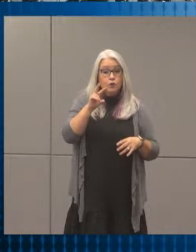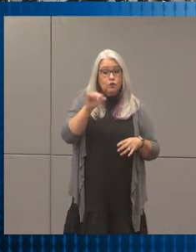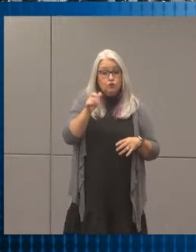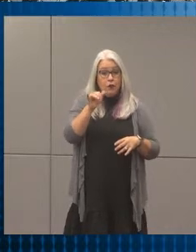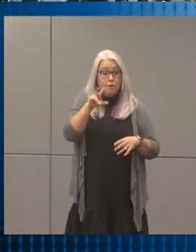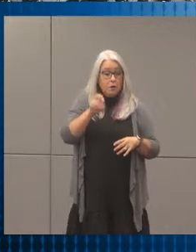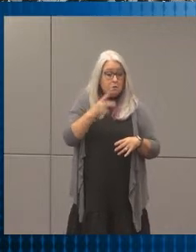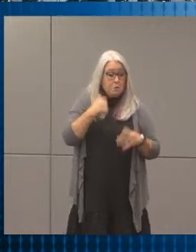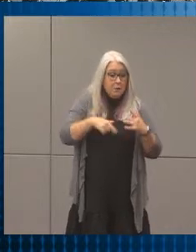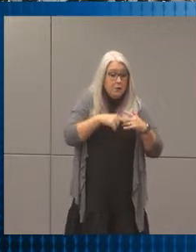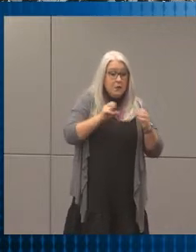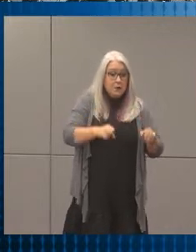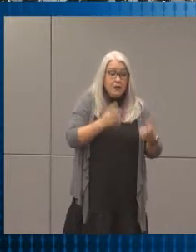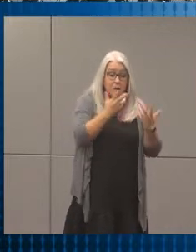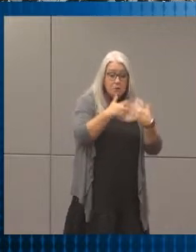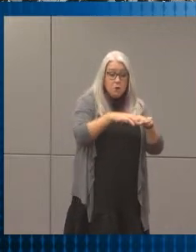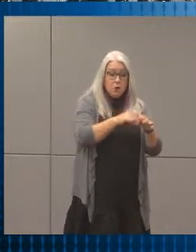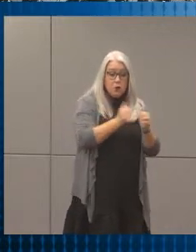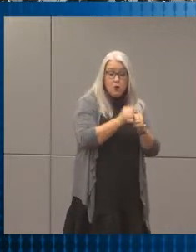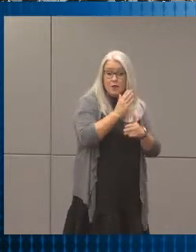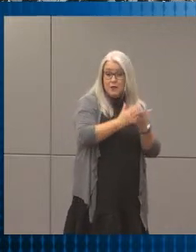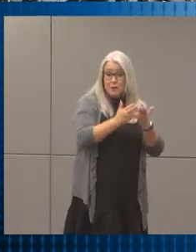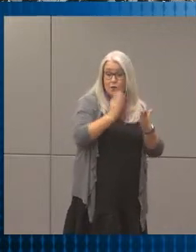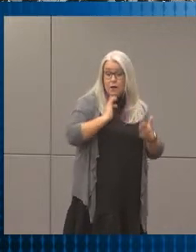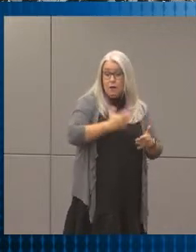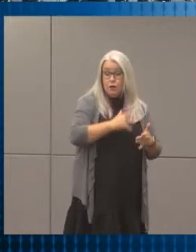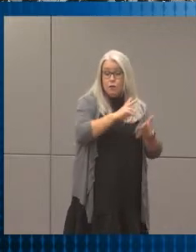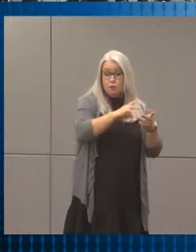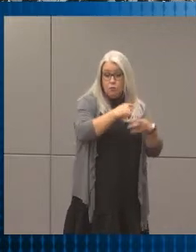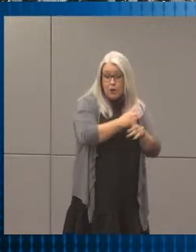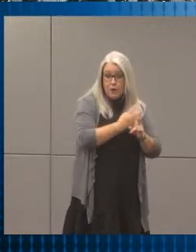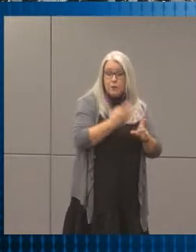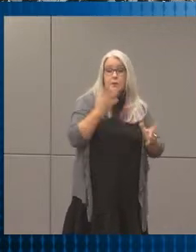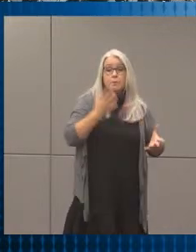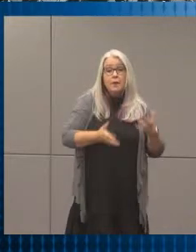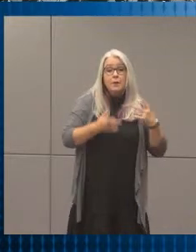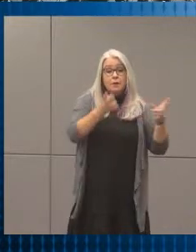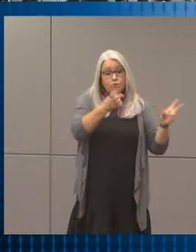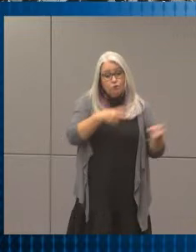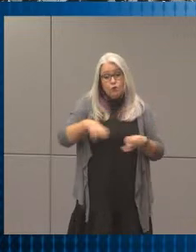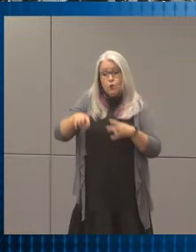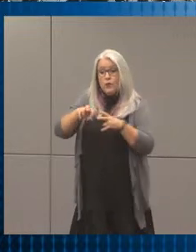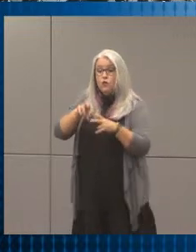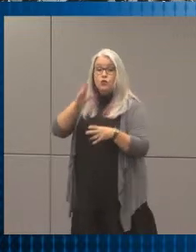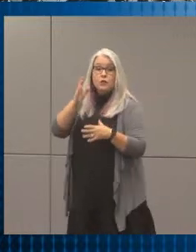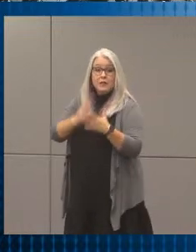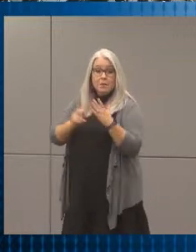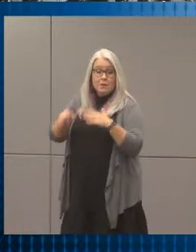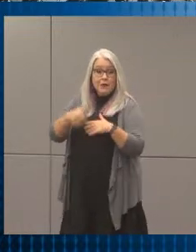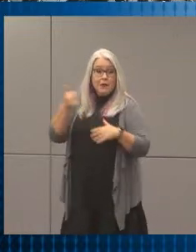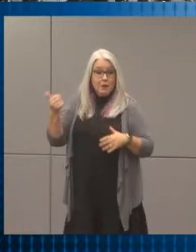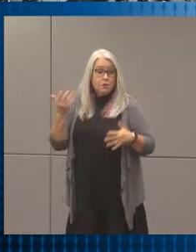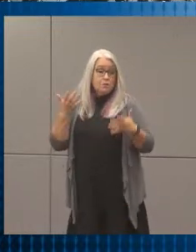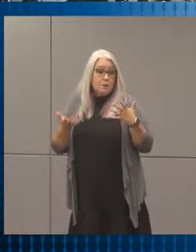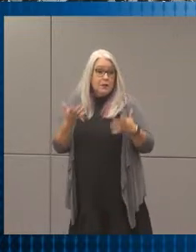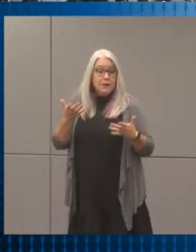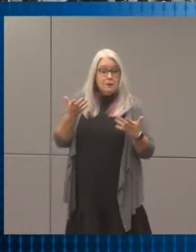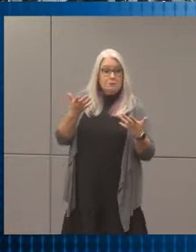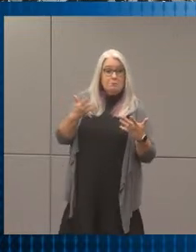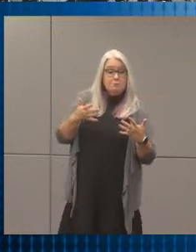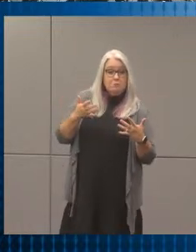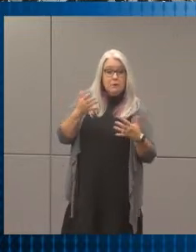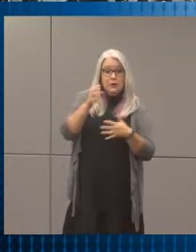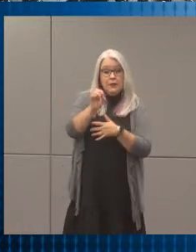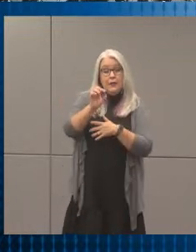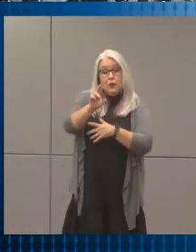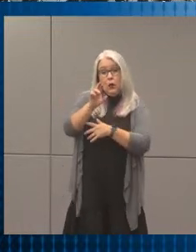these products. If it doesn't, we're going to see if it's possible to switch to something else, and something significant, like, say, our